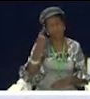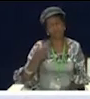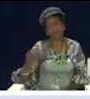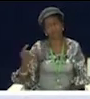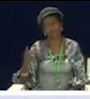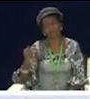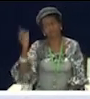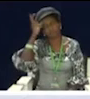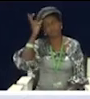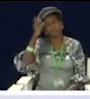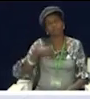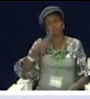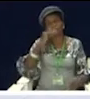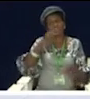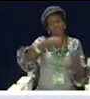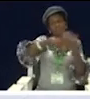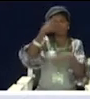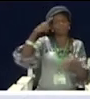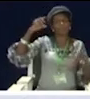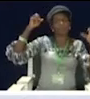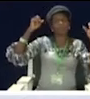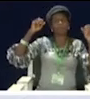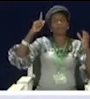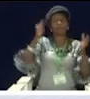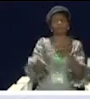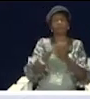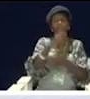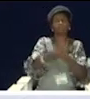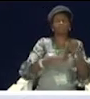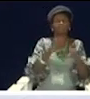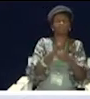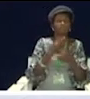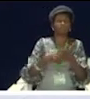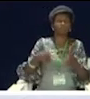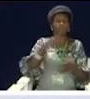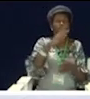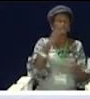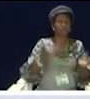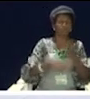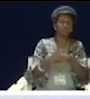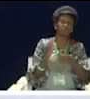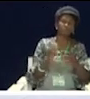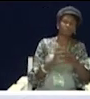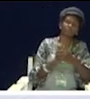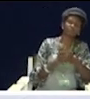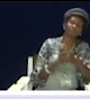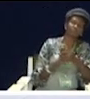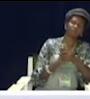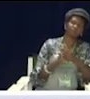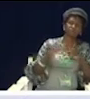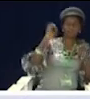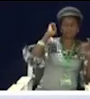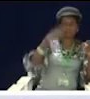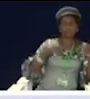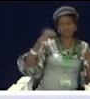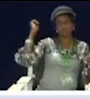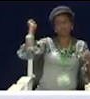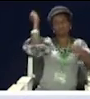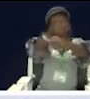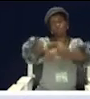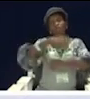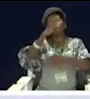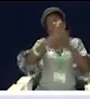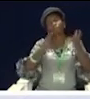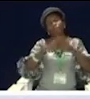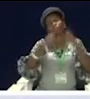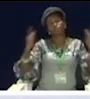The devil has been around for thousands of years before you were born. He has defeated some great men